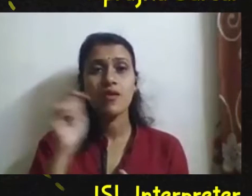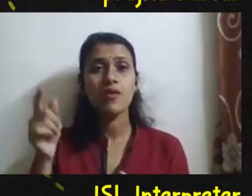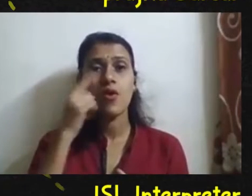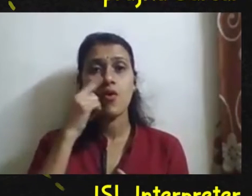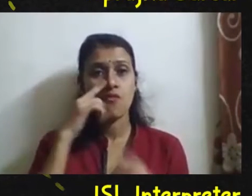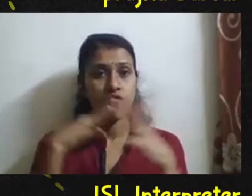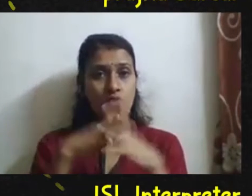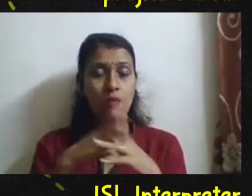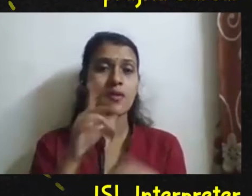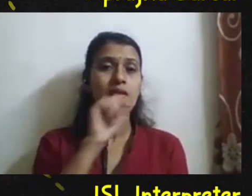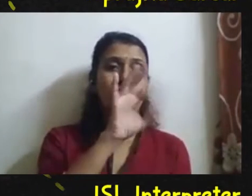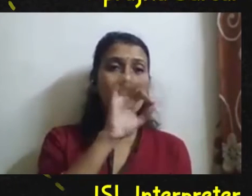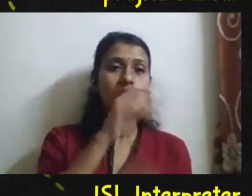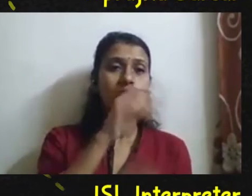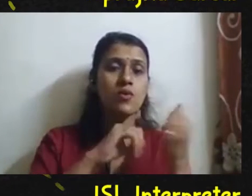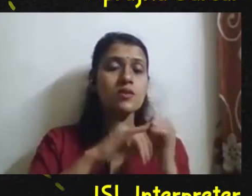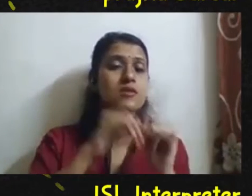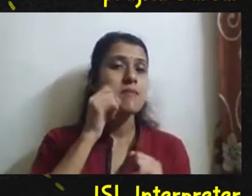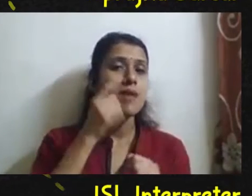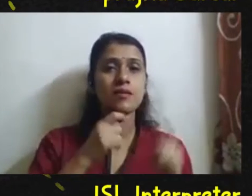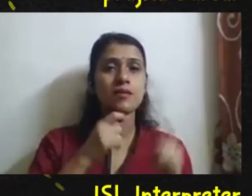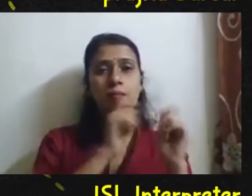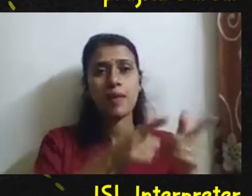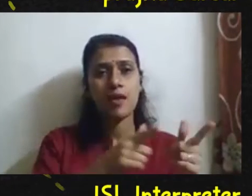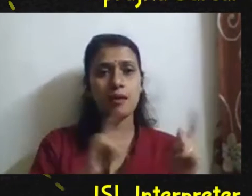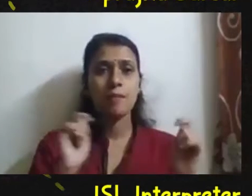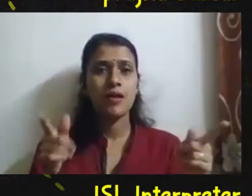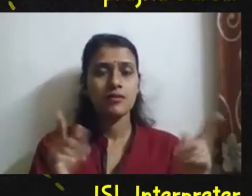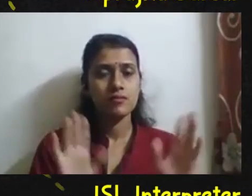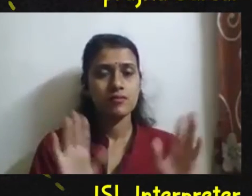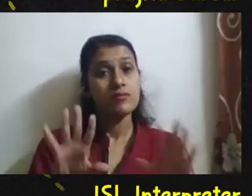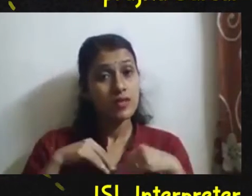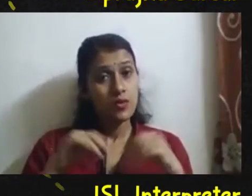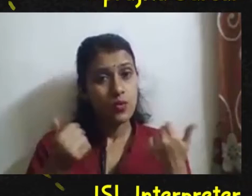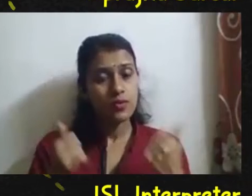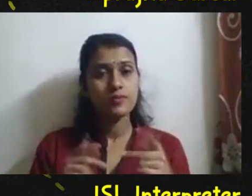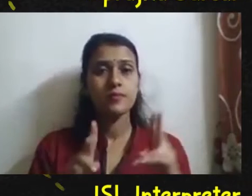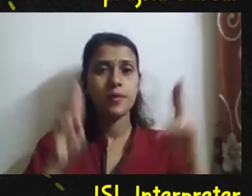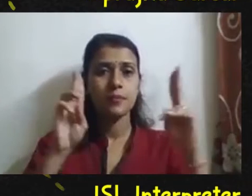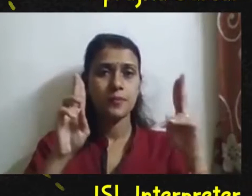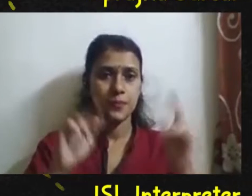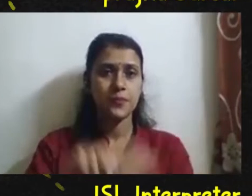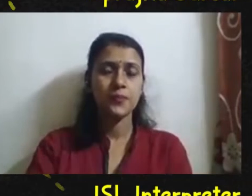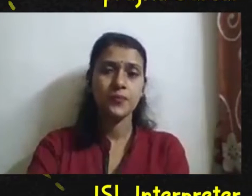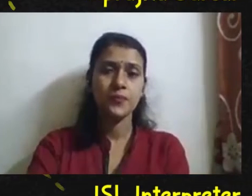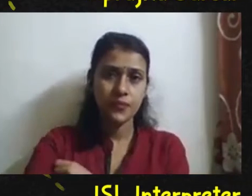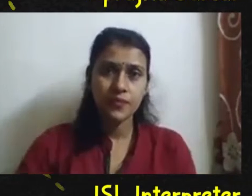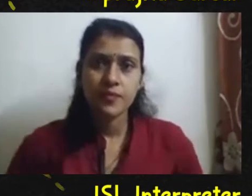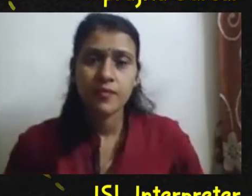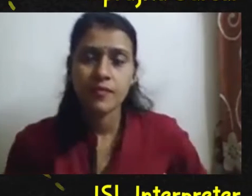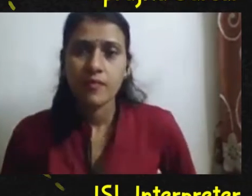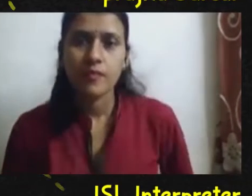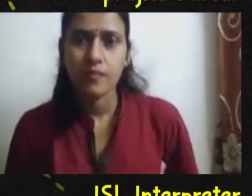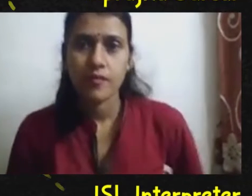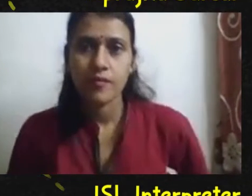for taking for contraception, for taking up sterilization. Okay, so you have